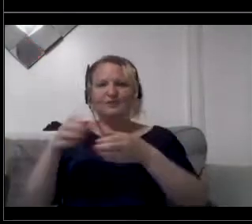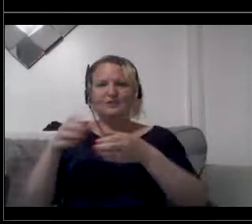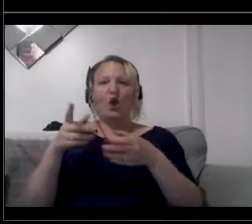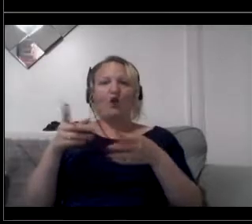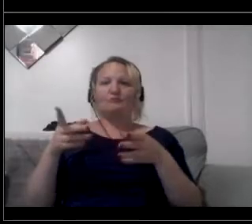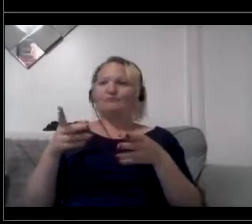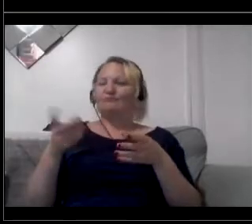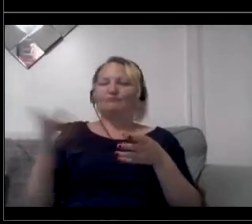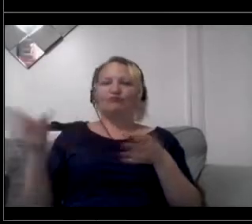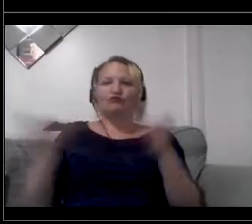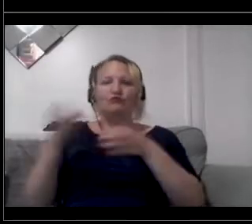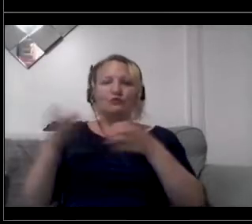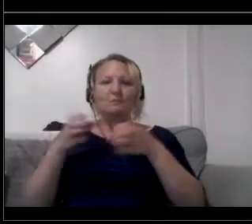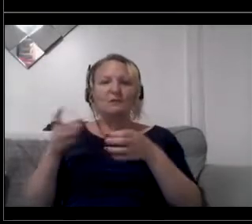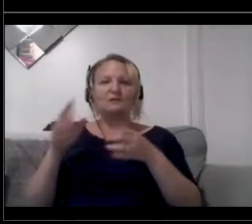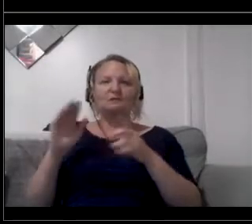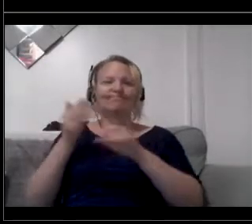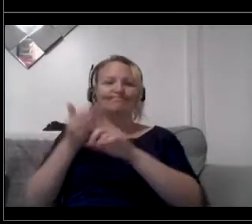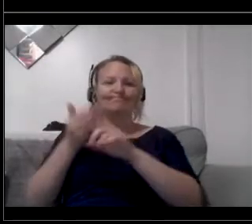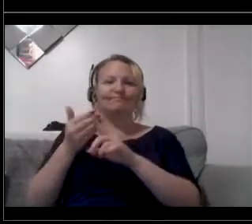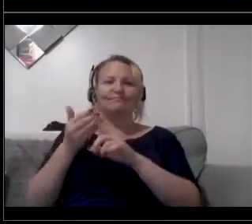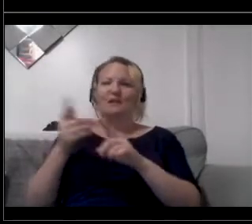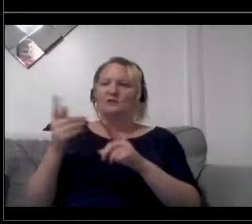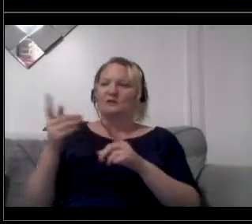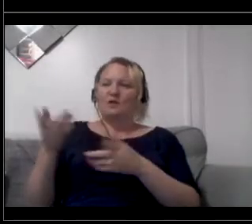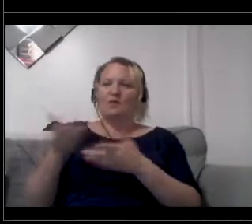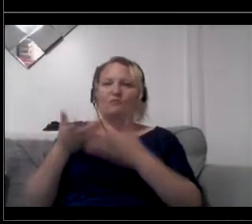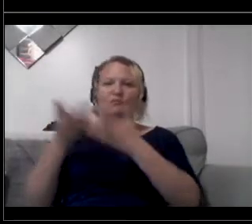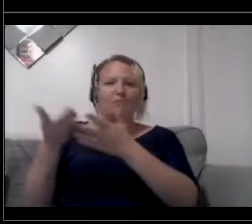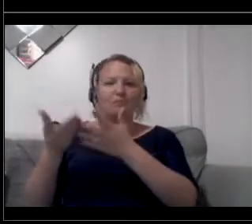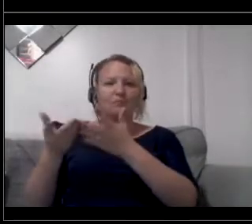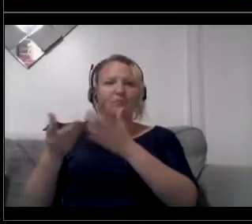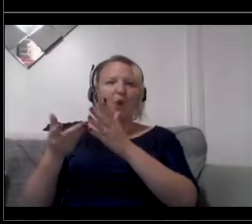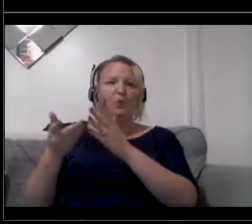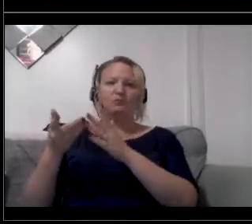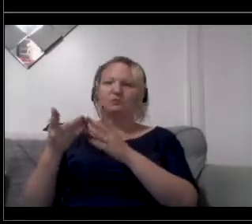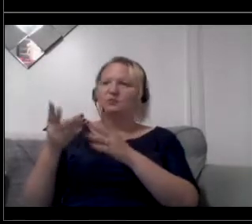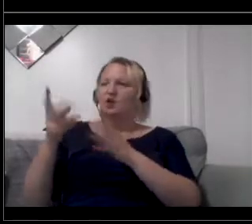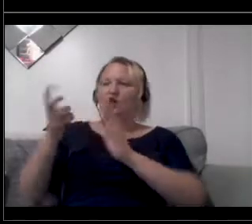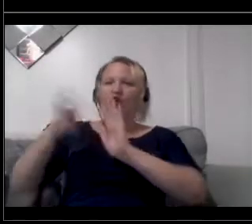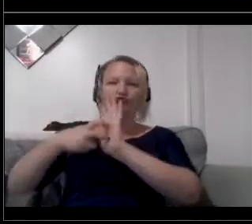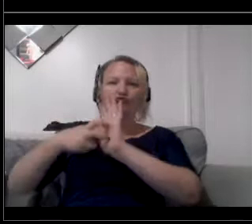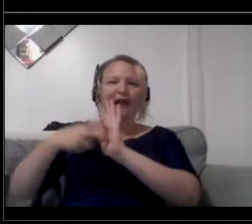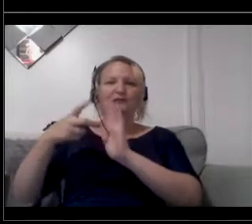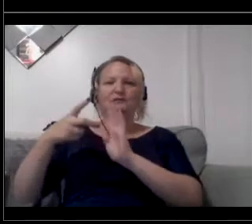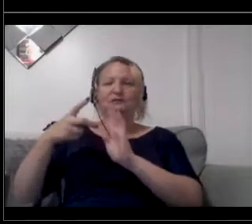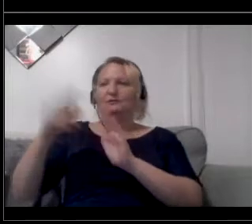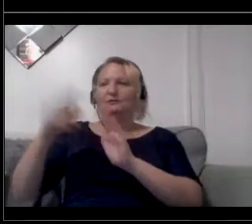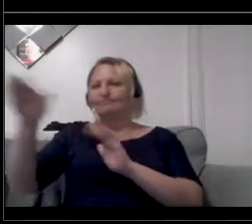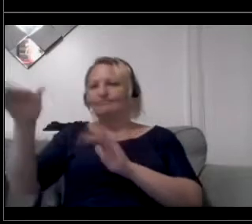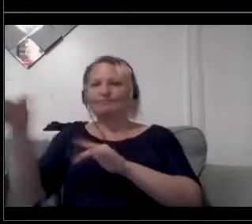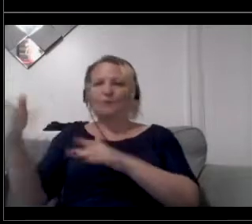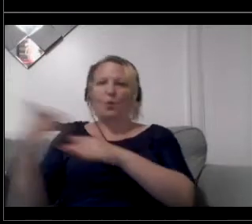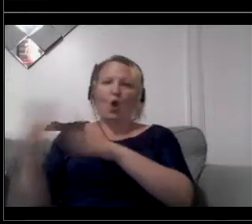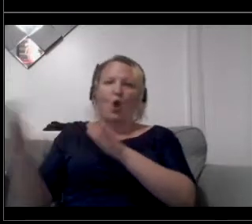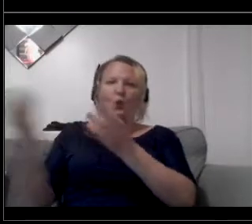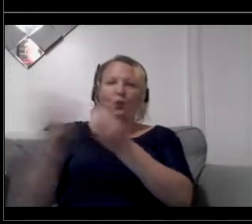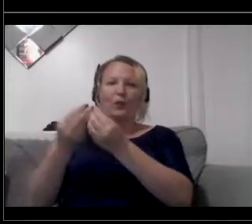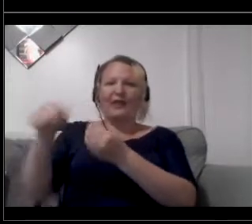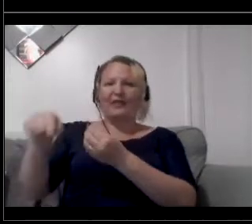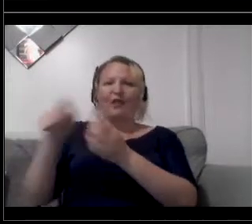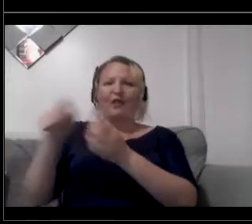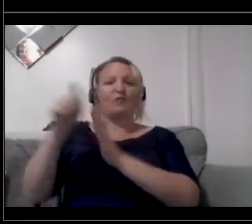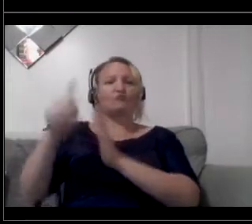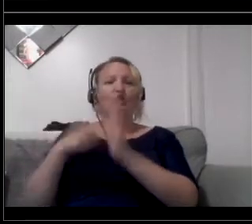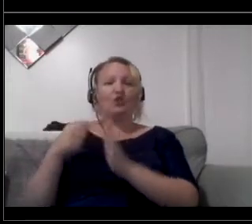to local businesses, and introducing them to the main contractors, so they have the opportunity to work on the project. So